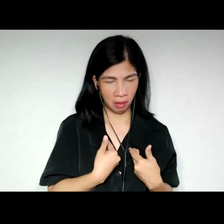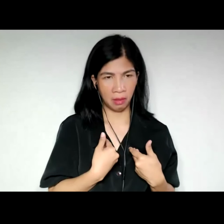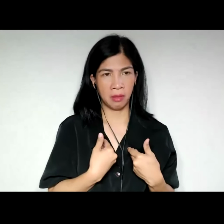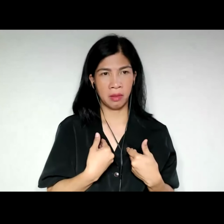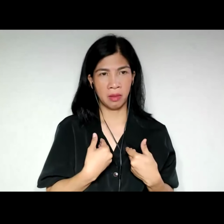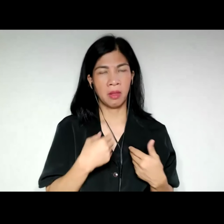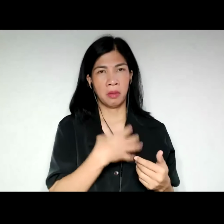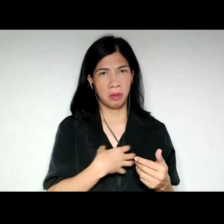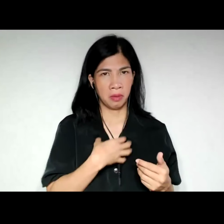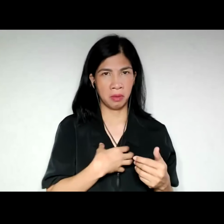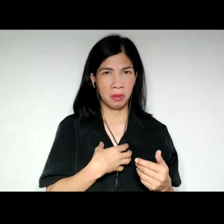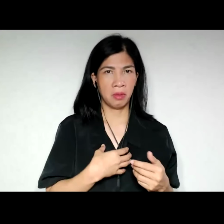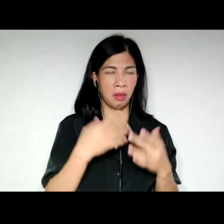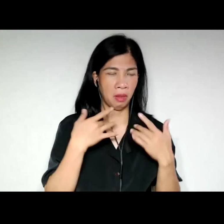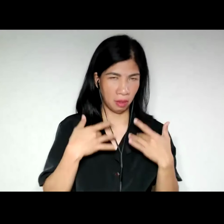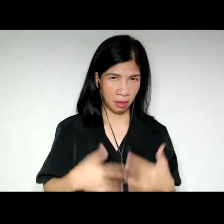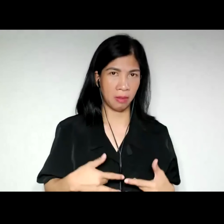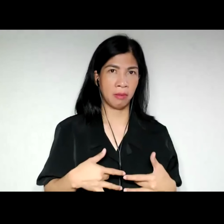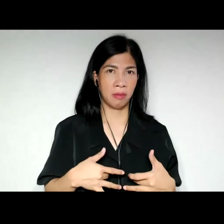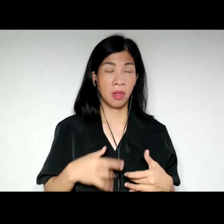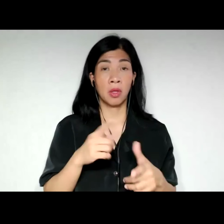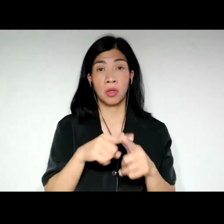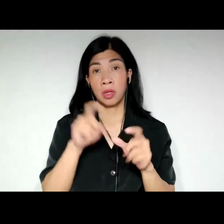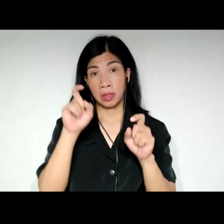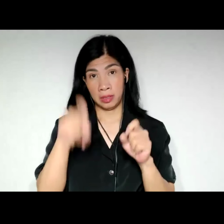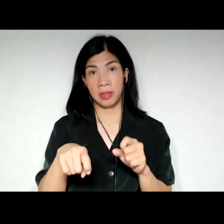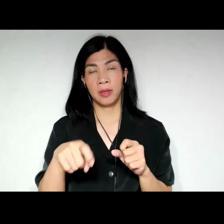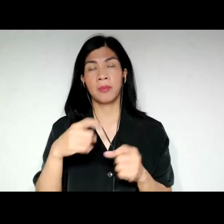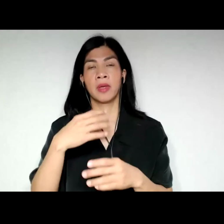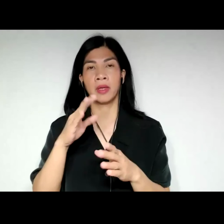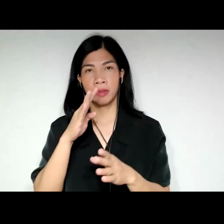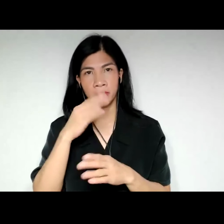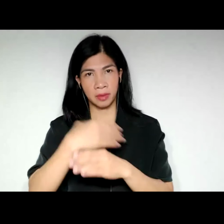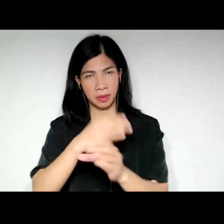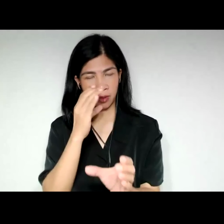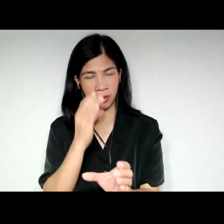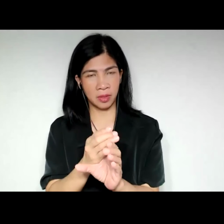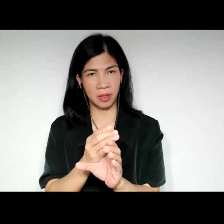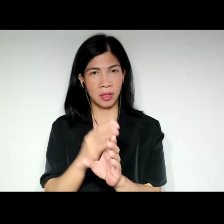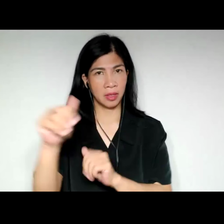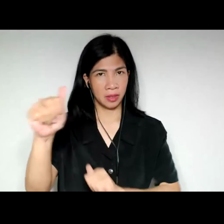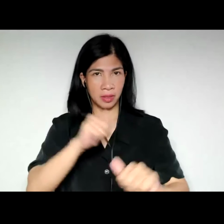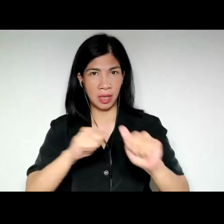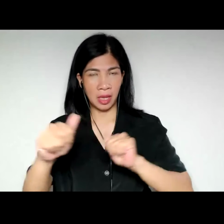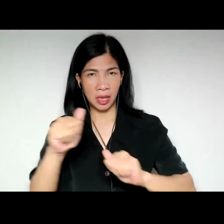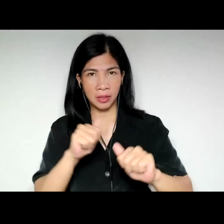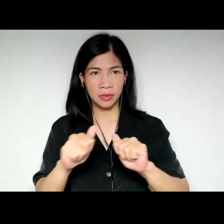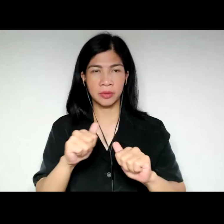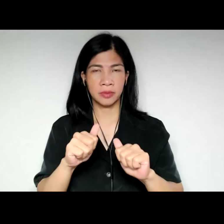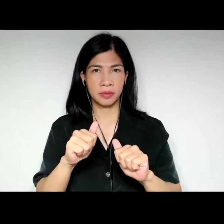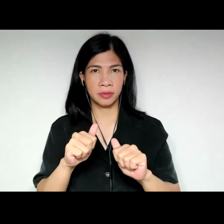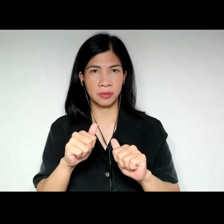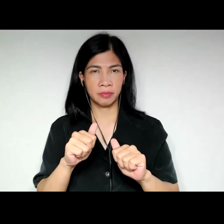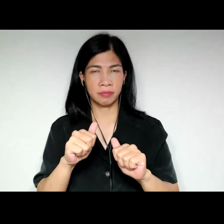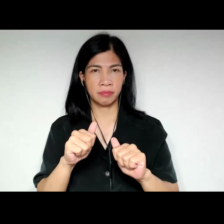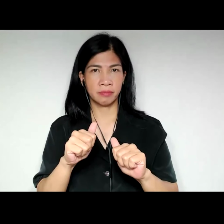Complaining makes you depressed. So I'd say that, you know, creative action look at what you can do. Action,